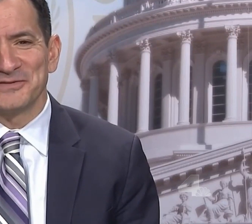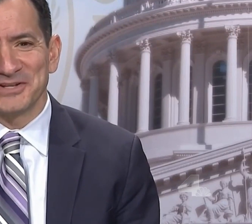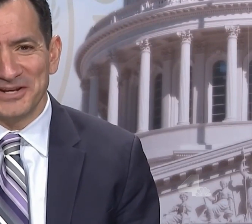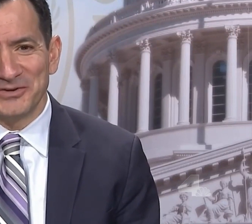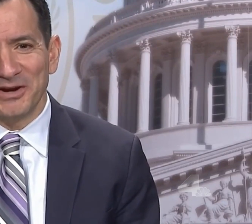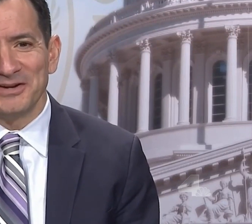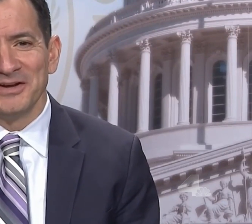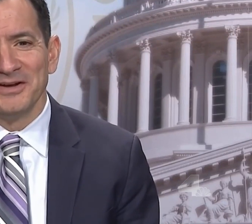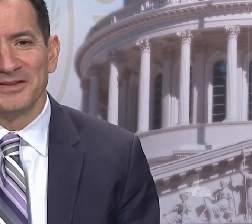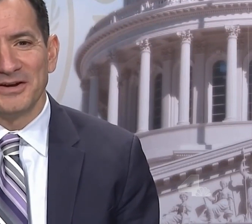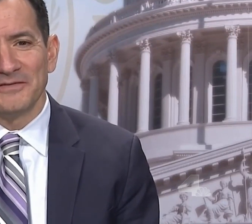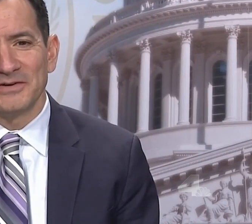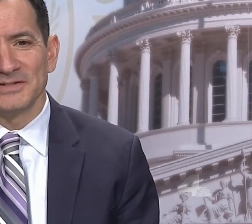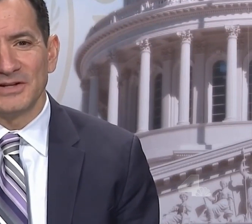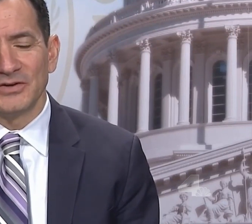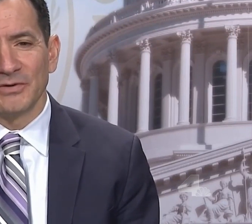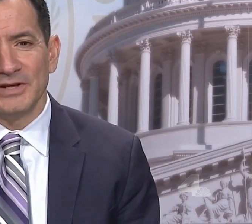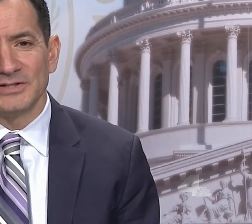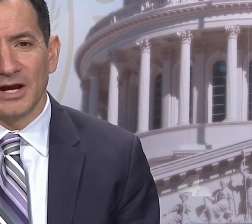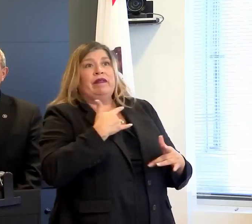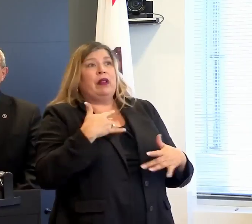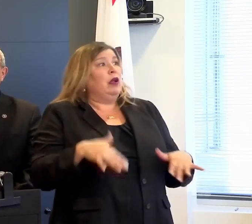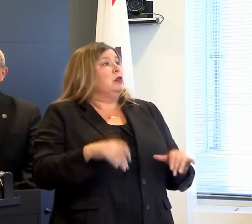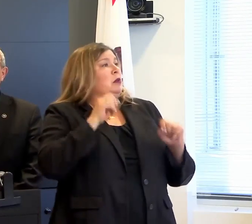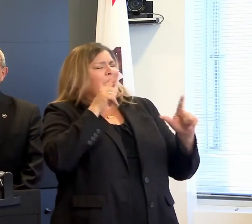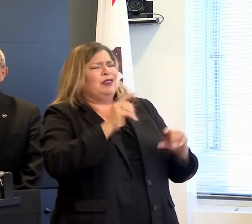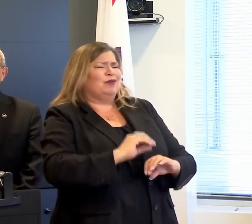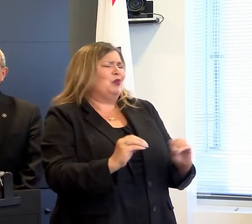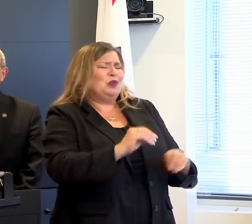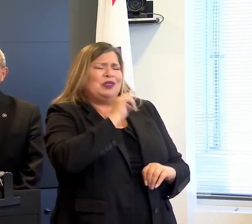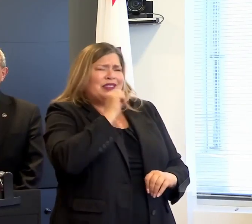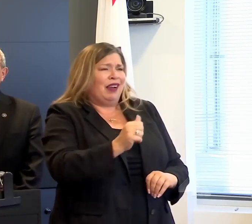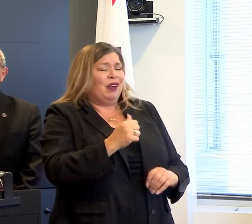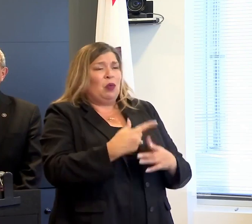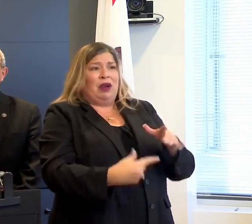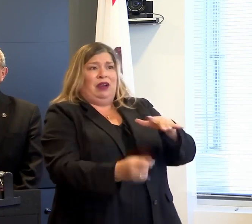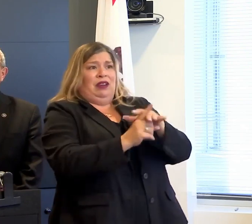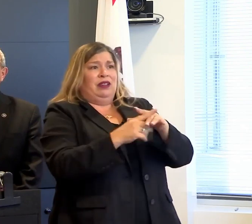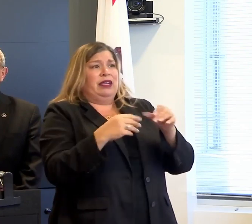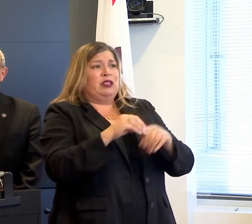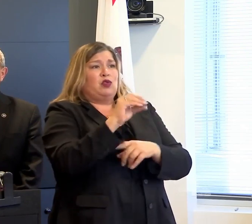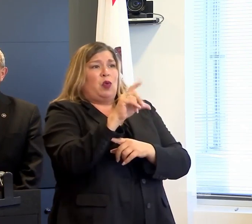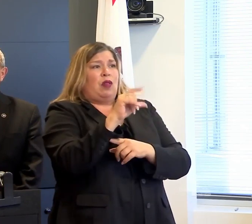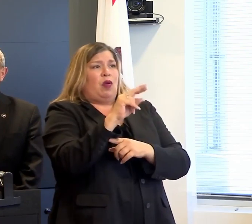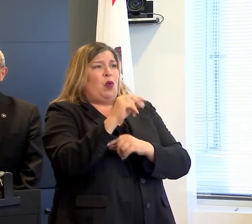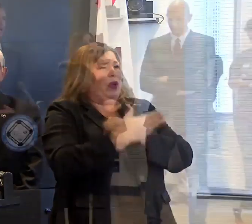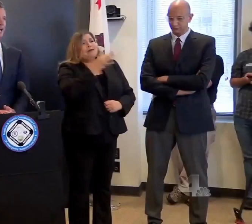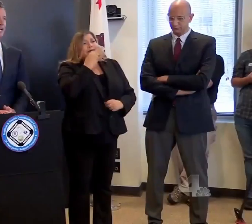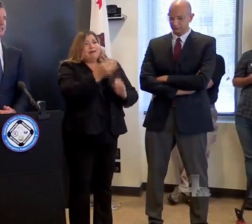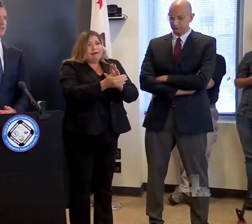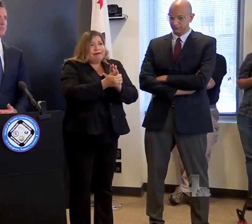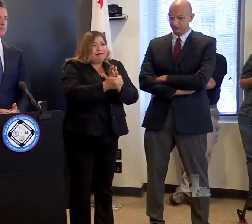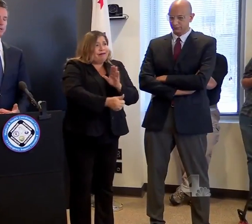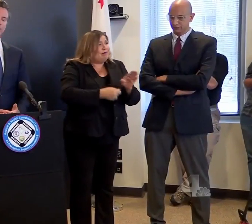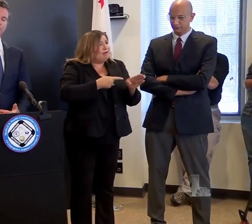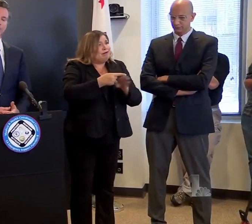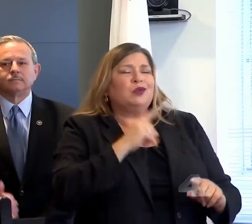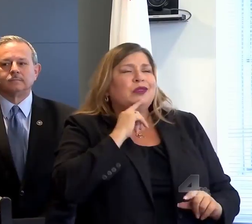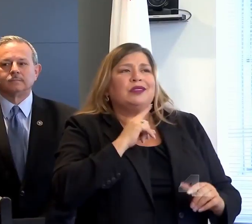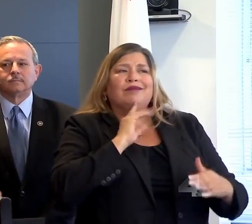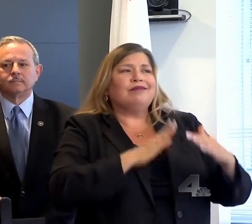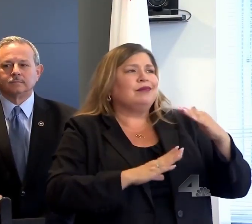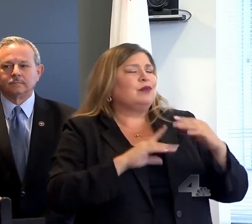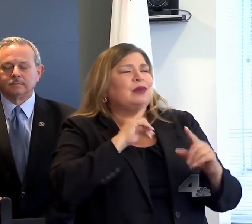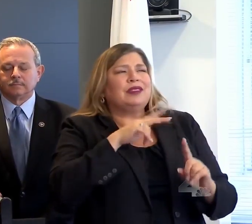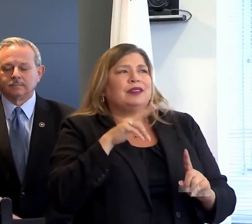governor deserves an A grade. The governor has done a great job of keeping Californians up to date in terms of information. If you've